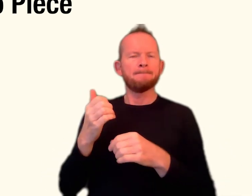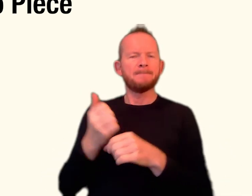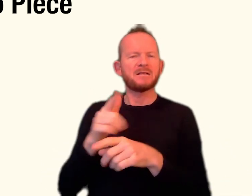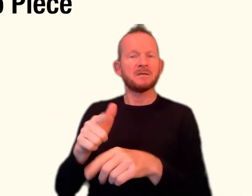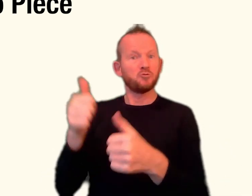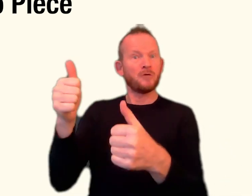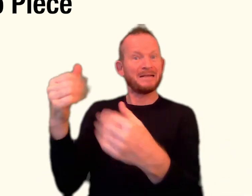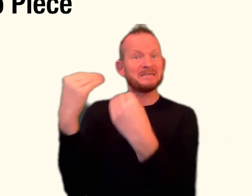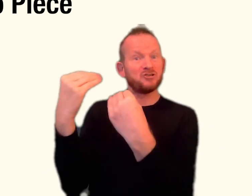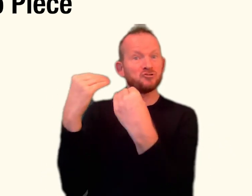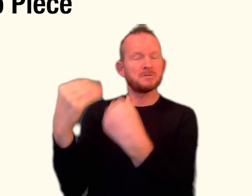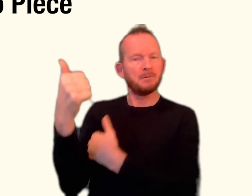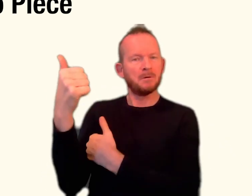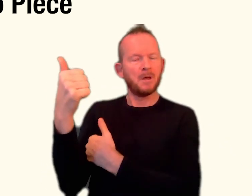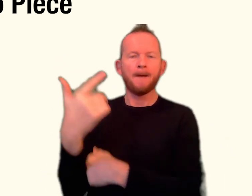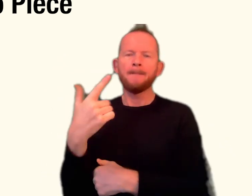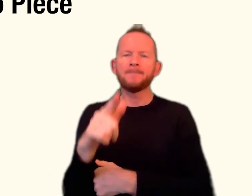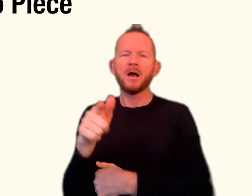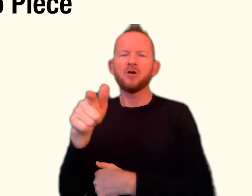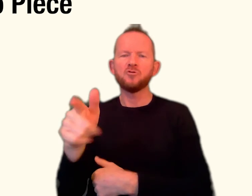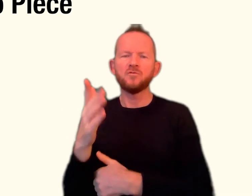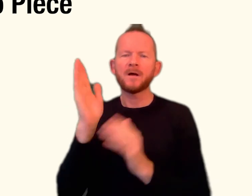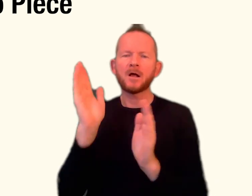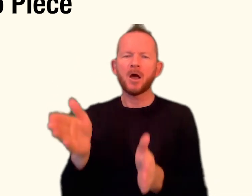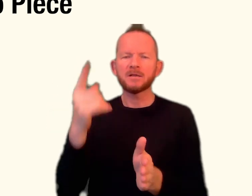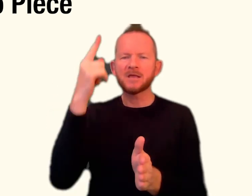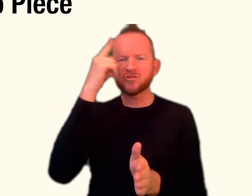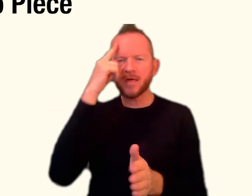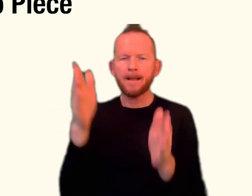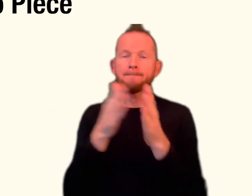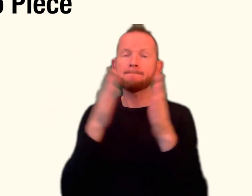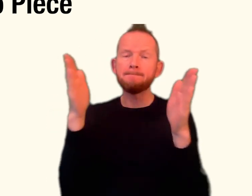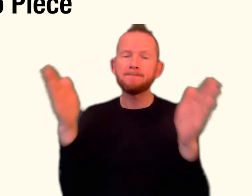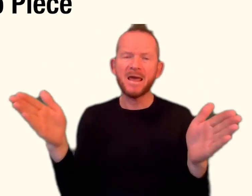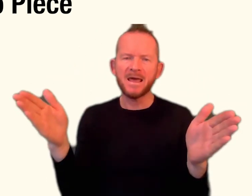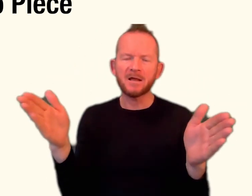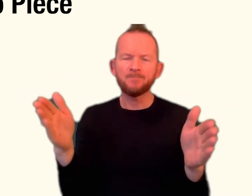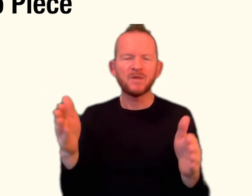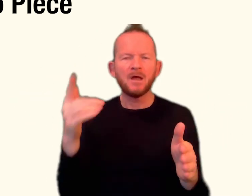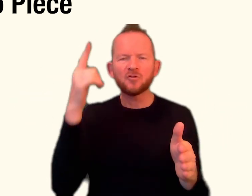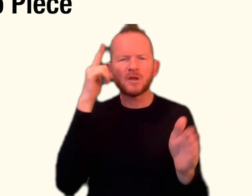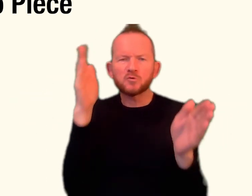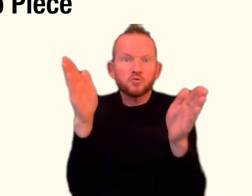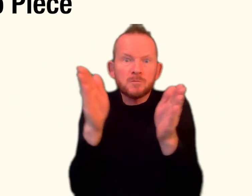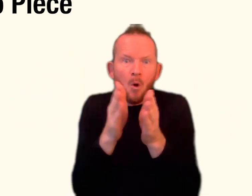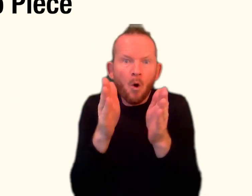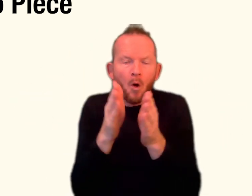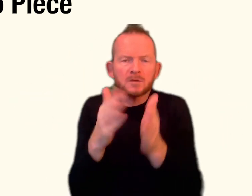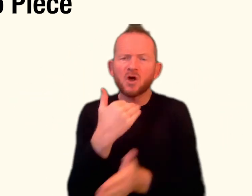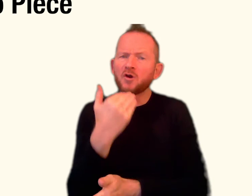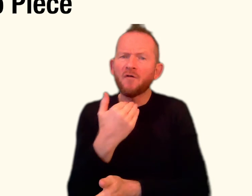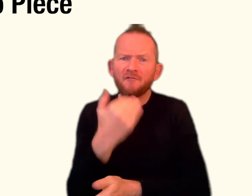great teachers. But you gotta think big. If you think too small, it's not